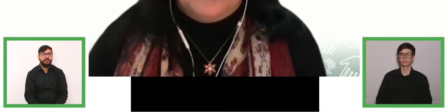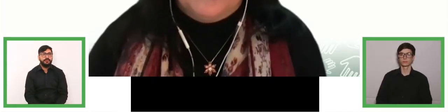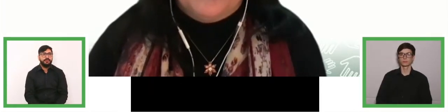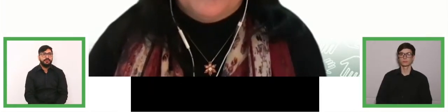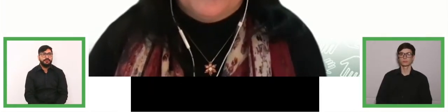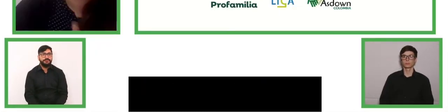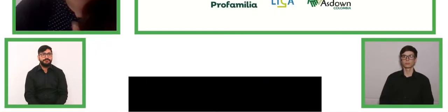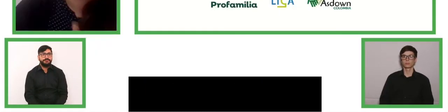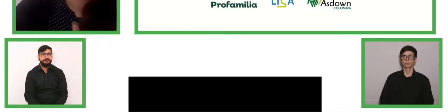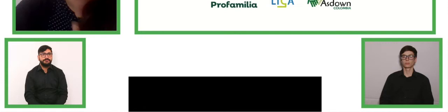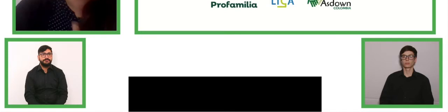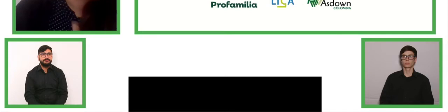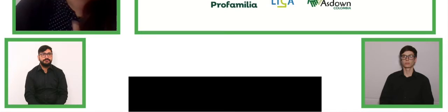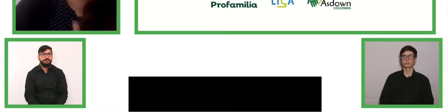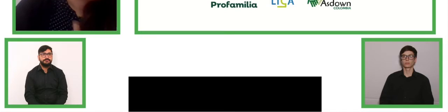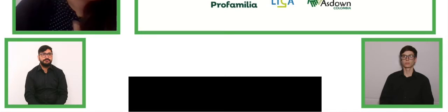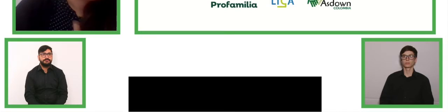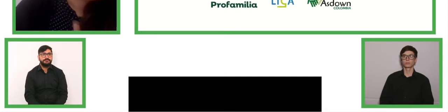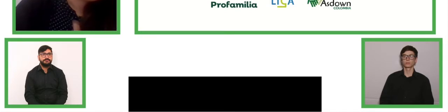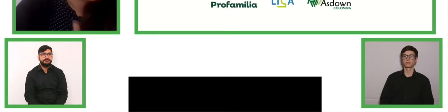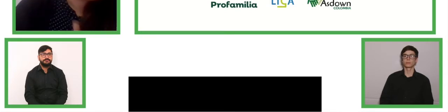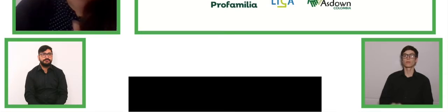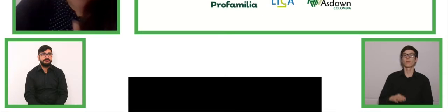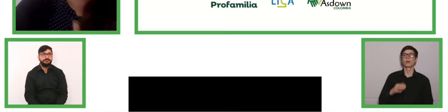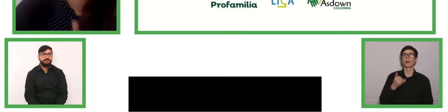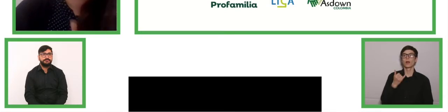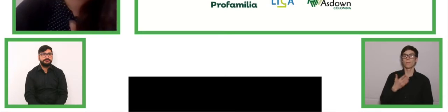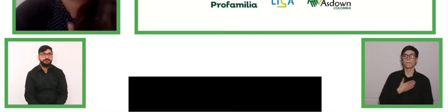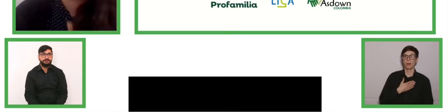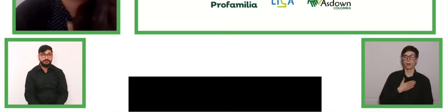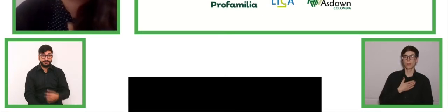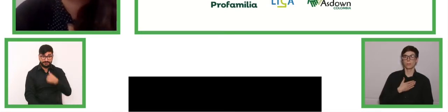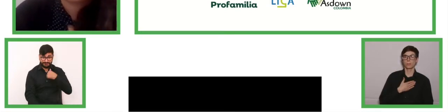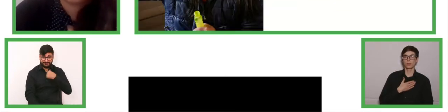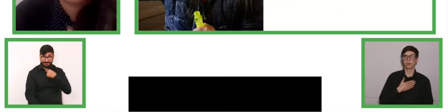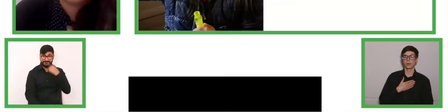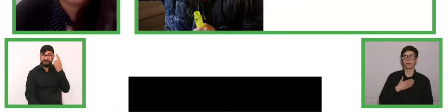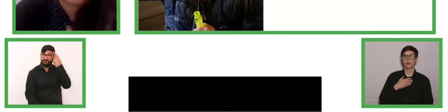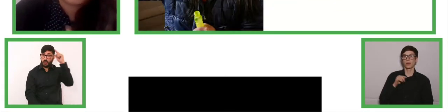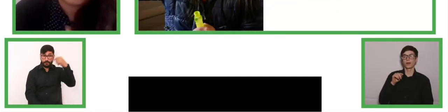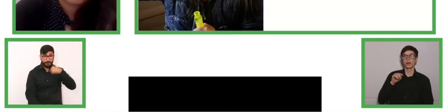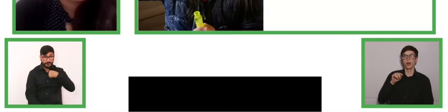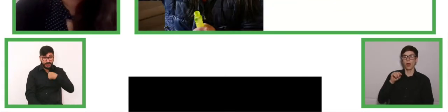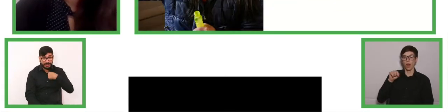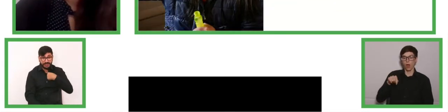And just for me to be on air, thank you.